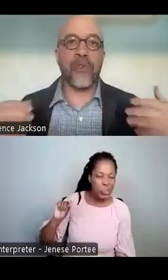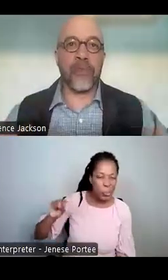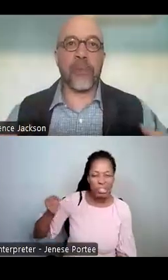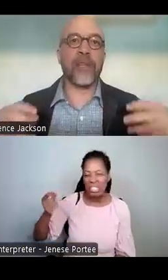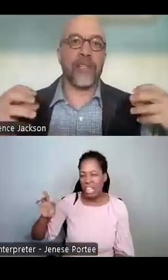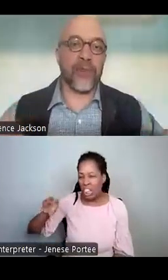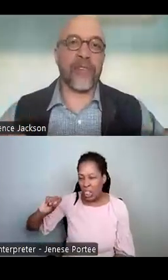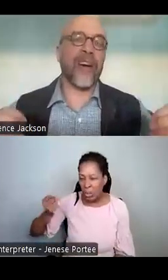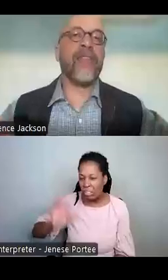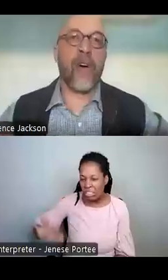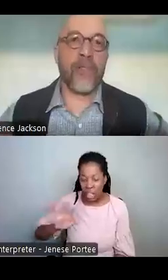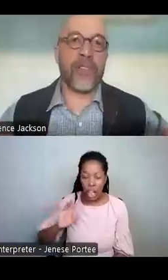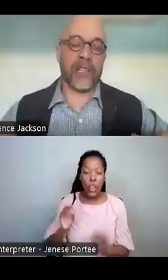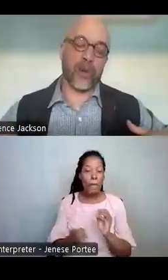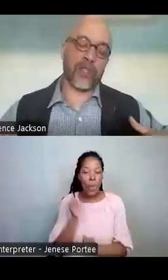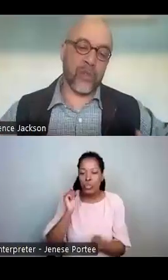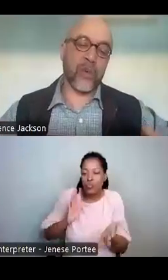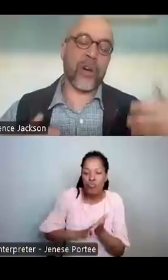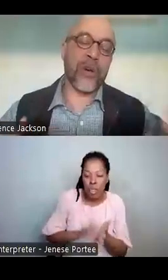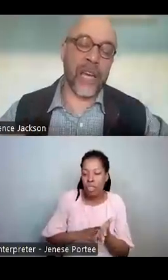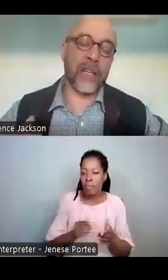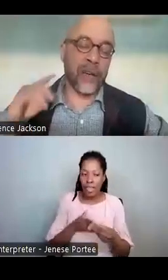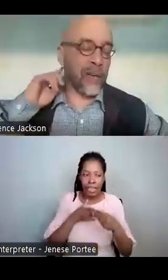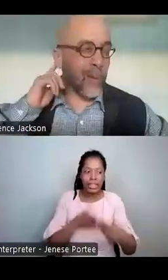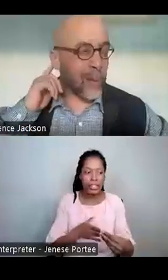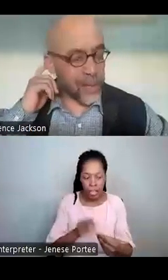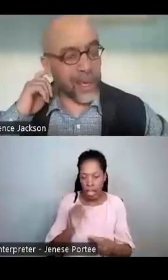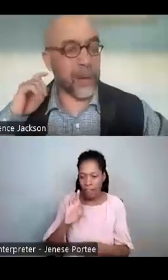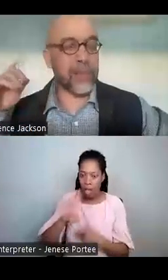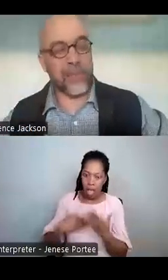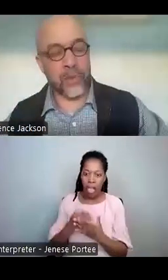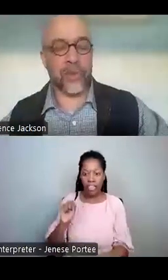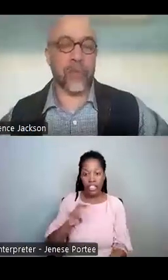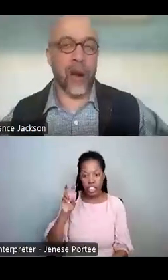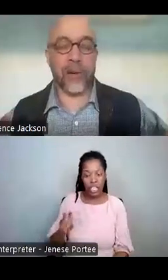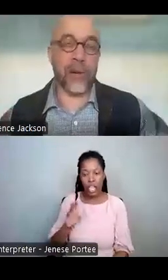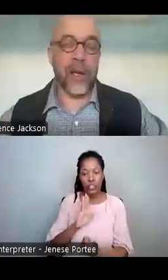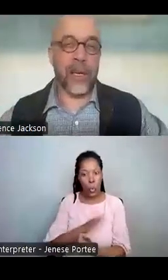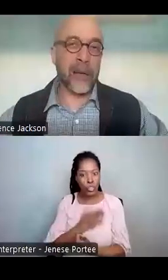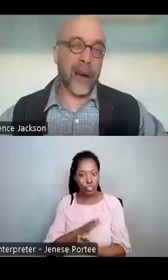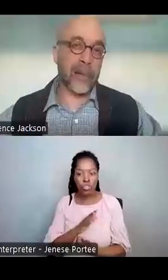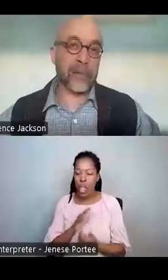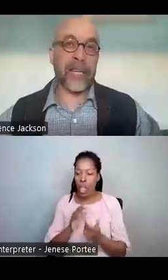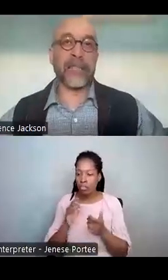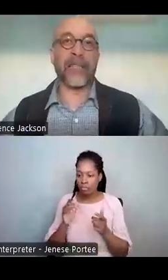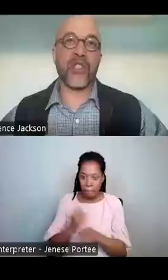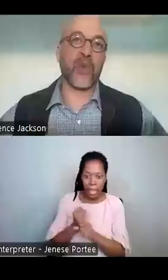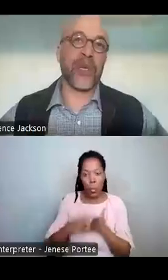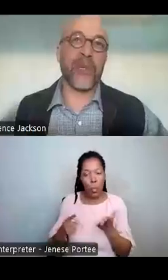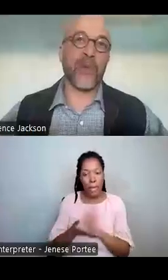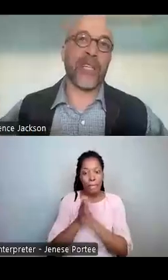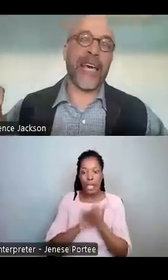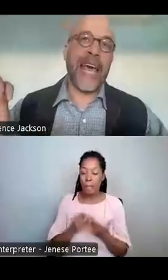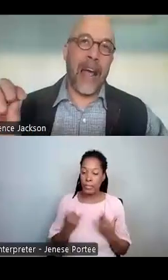most rhythmically driven of all the jazz orchestras, who are creating what becomes, sort of modern dance and